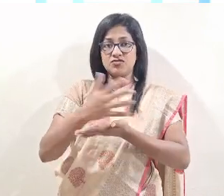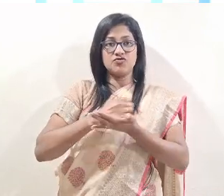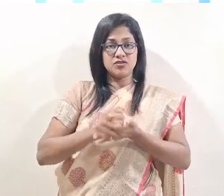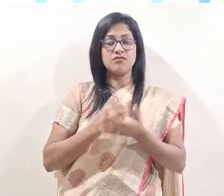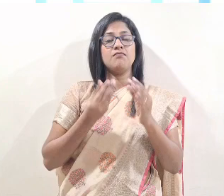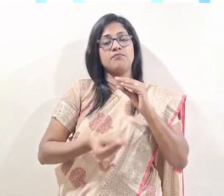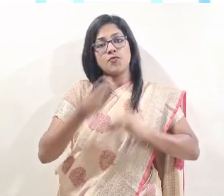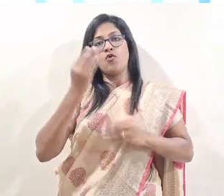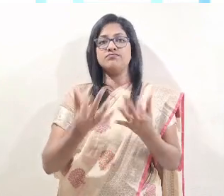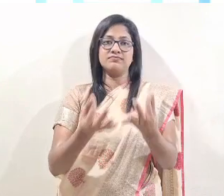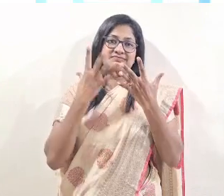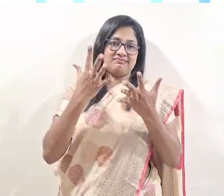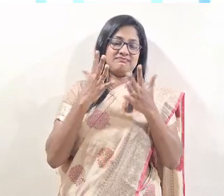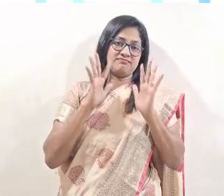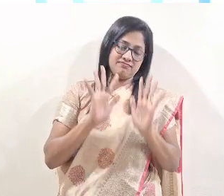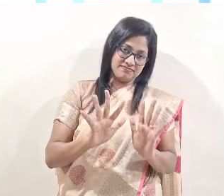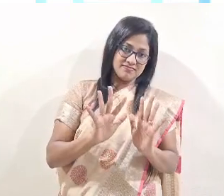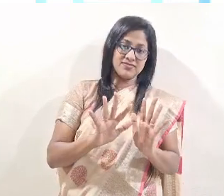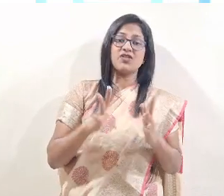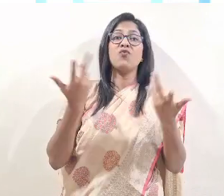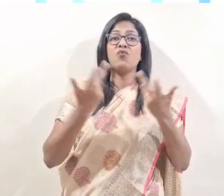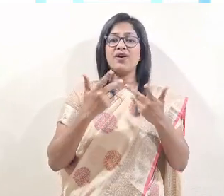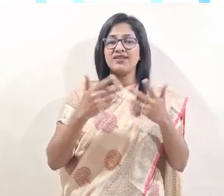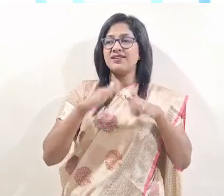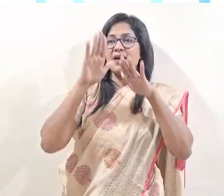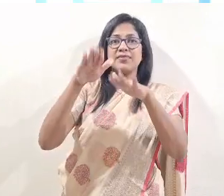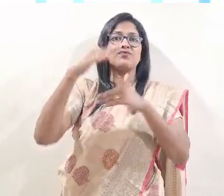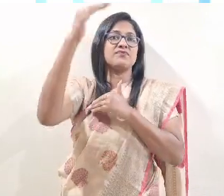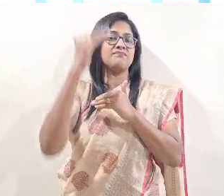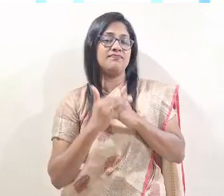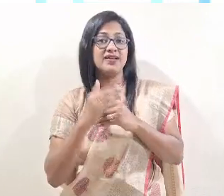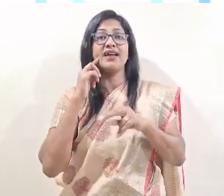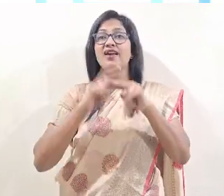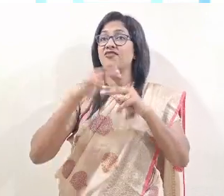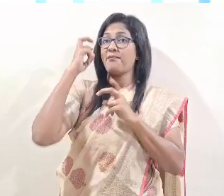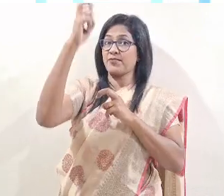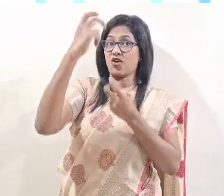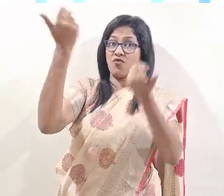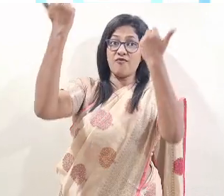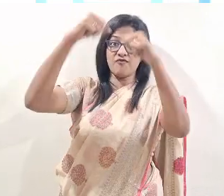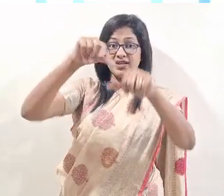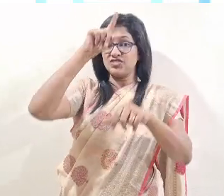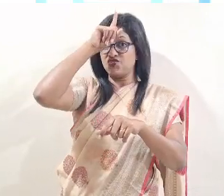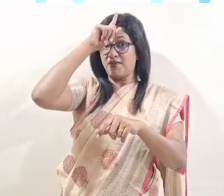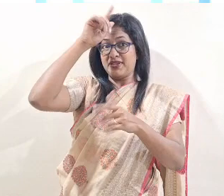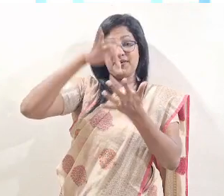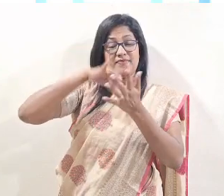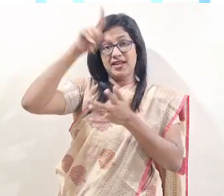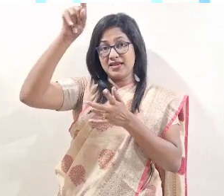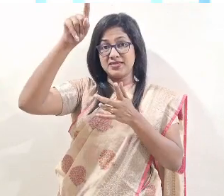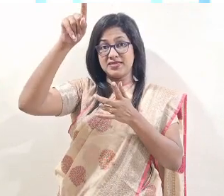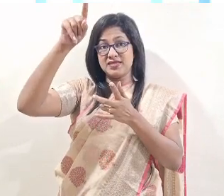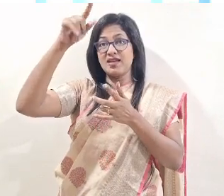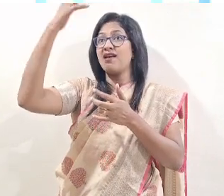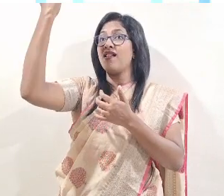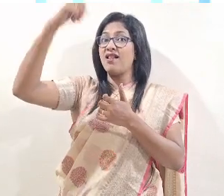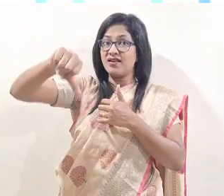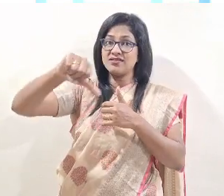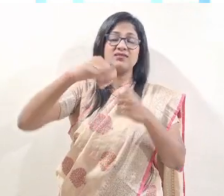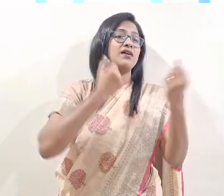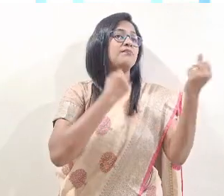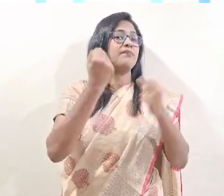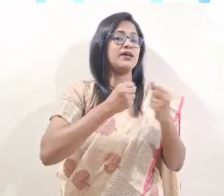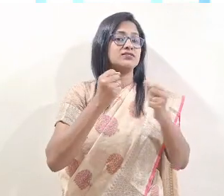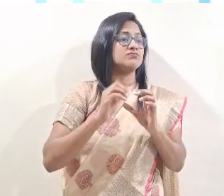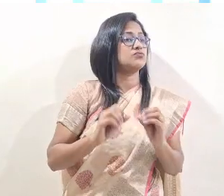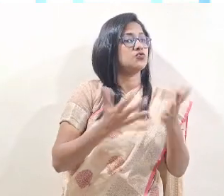resilient, basically by redundancy. If a metro fails in Germany, a lot of buses go